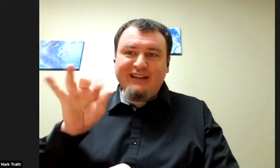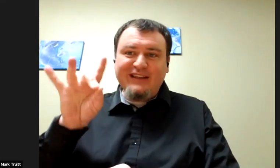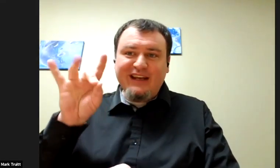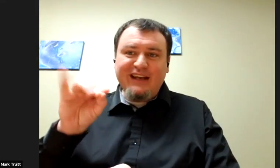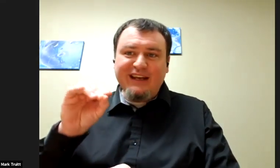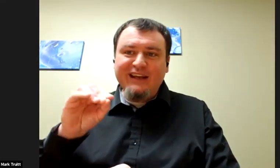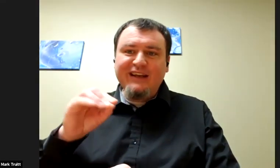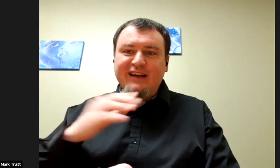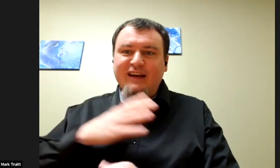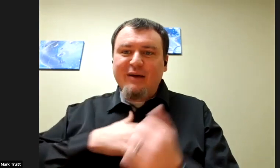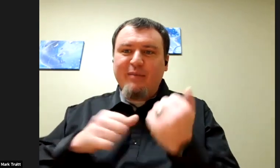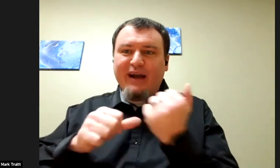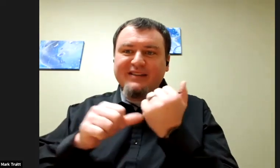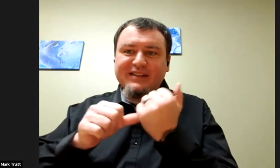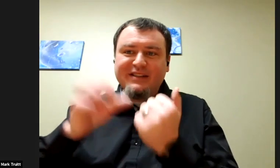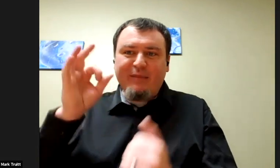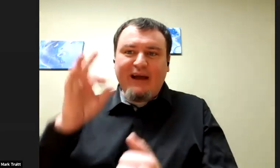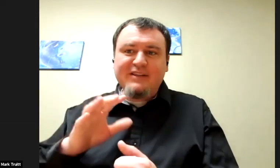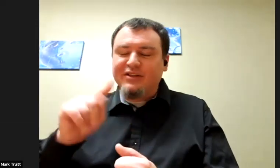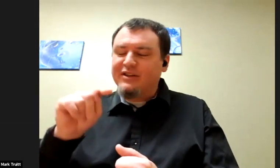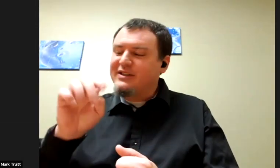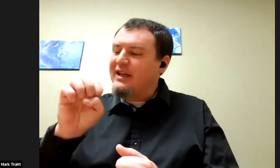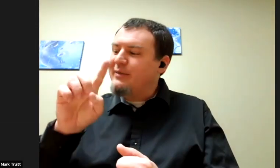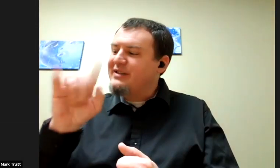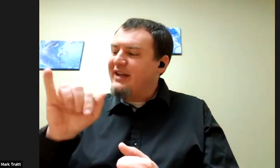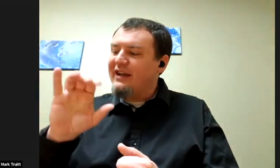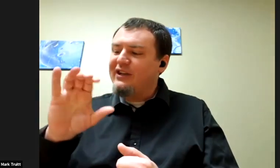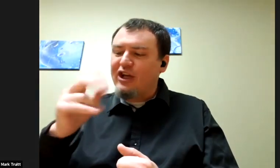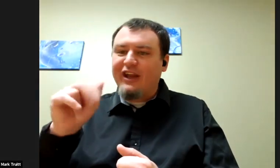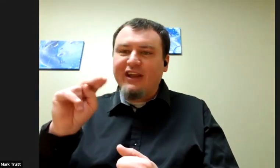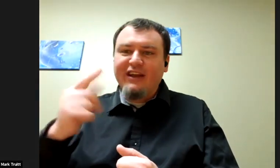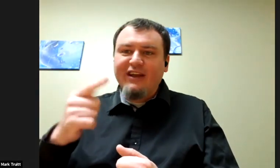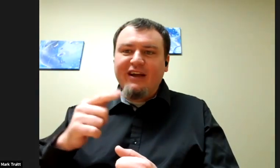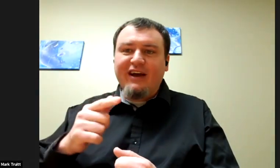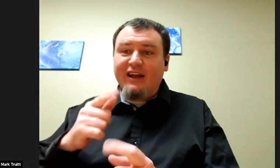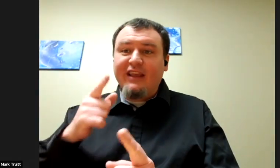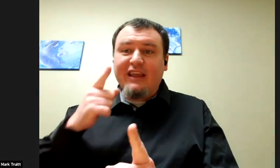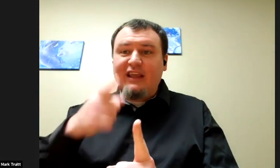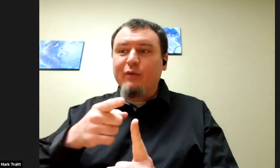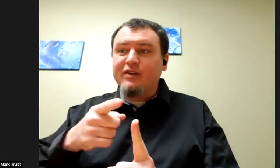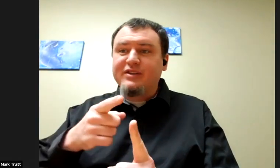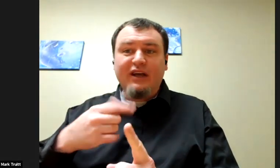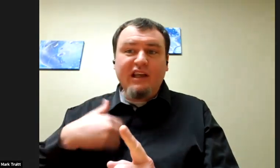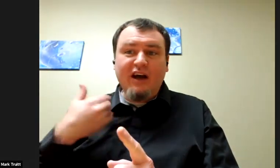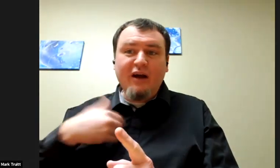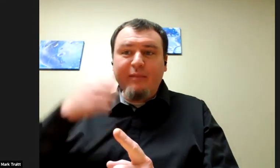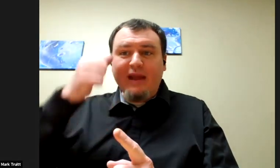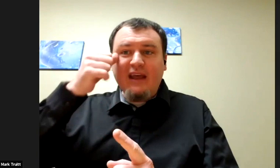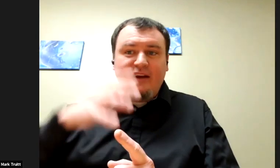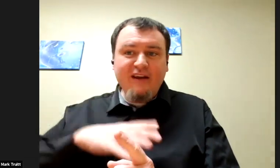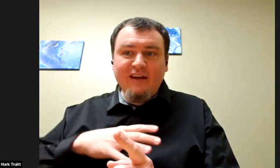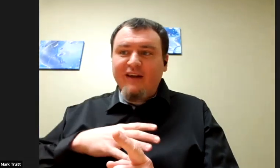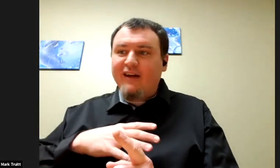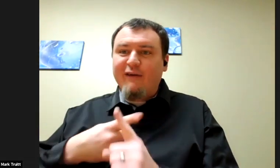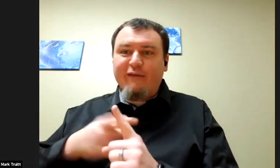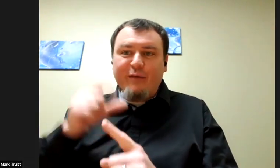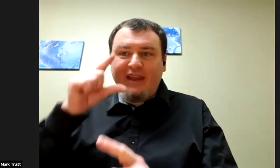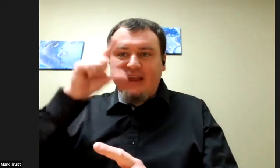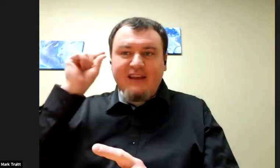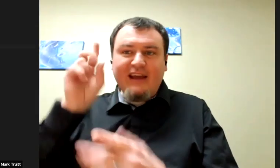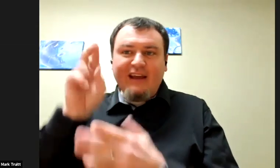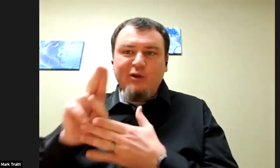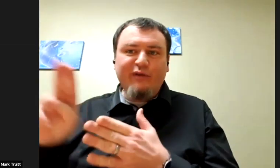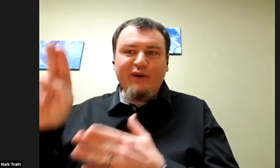in 1980. My assistant pastor, his name is Teddy Chang. He was a young man